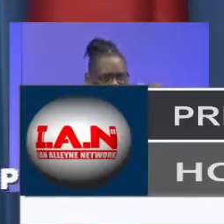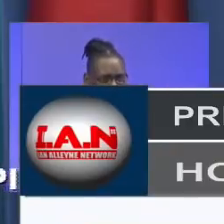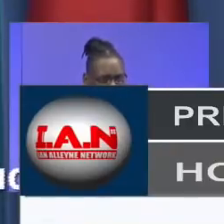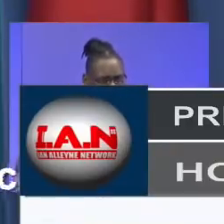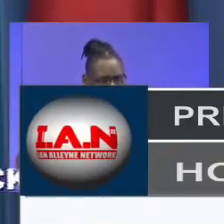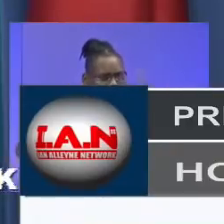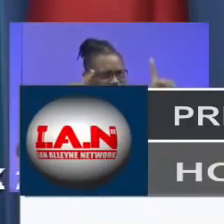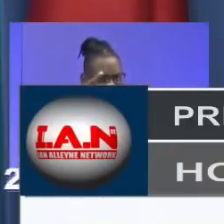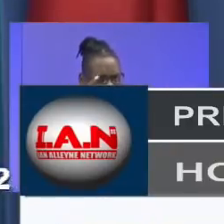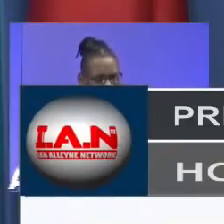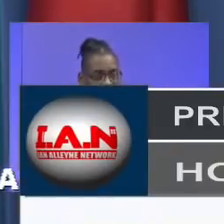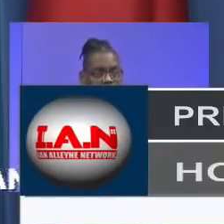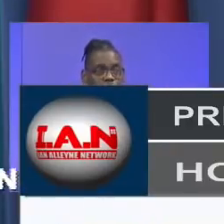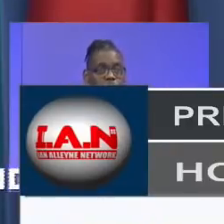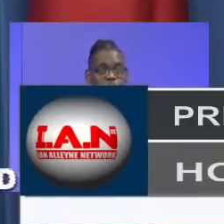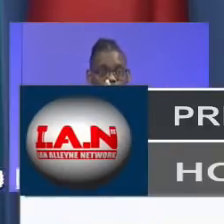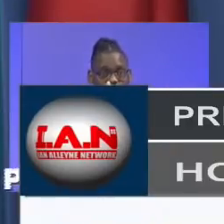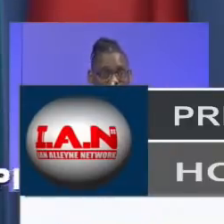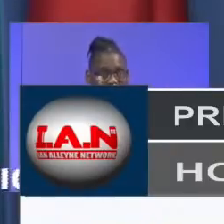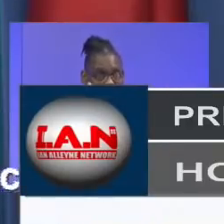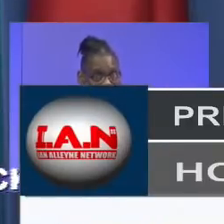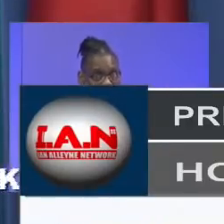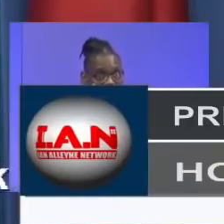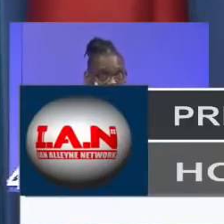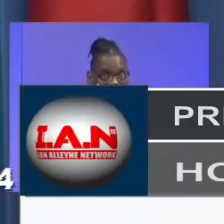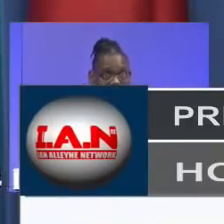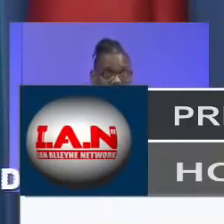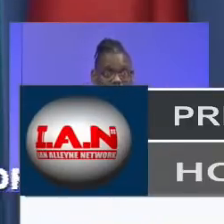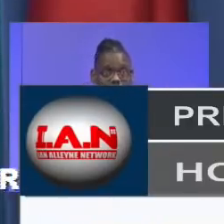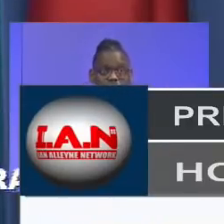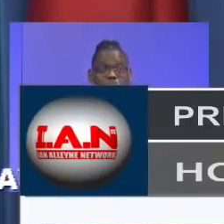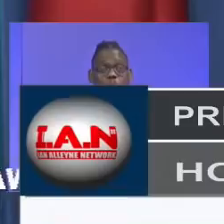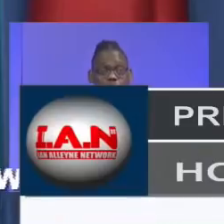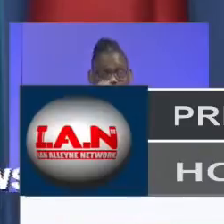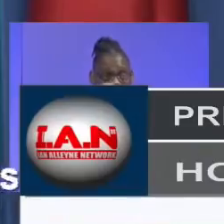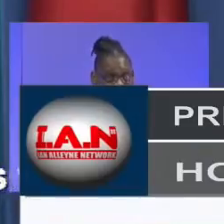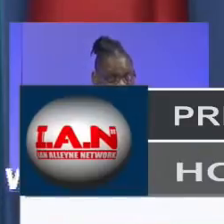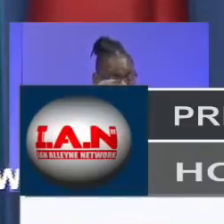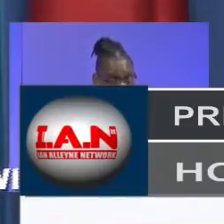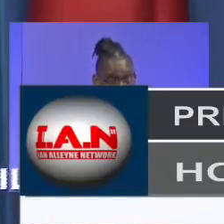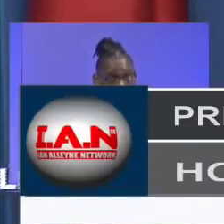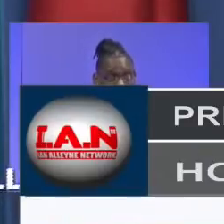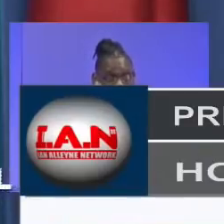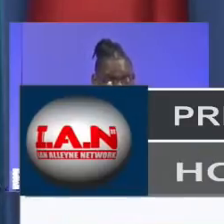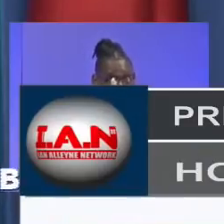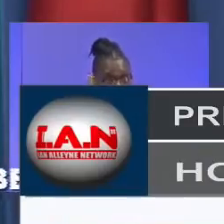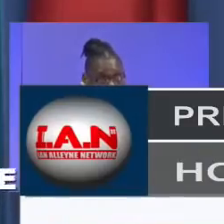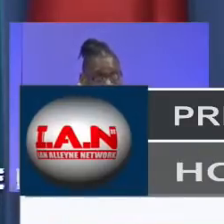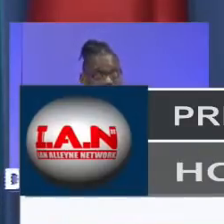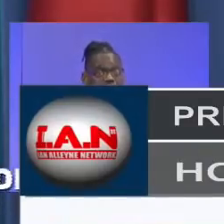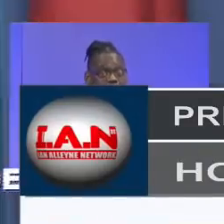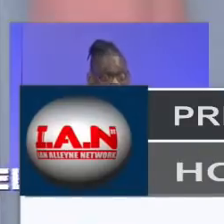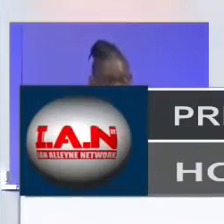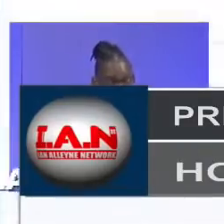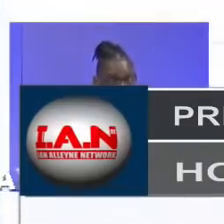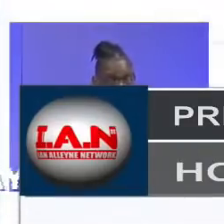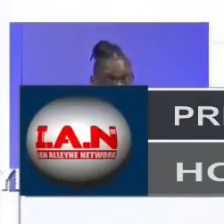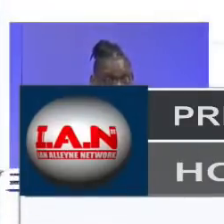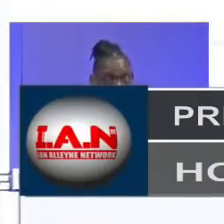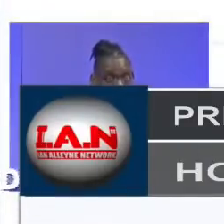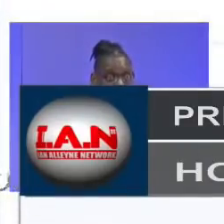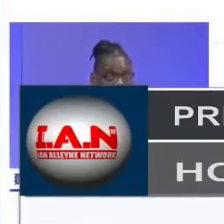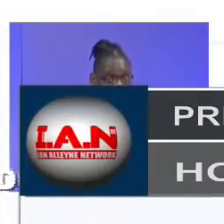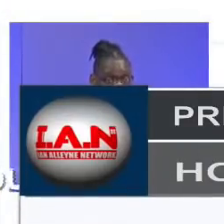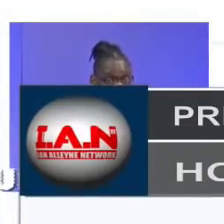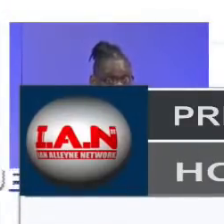with Omicron, which is a dangerously infectious type of variant, that's the graph. You see those tangents that go